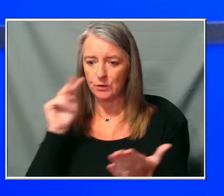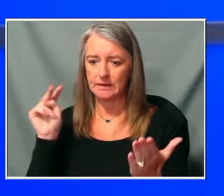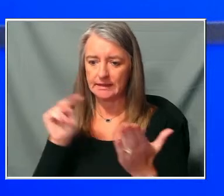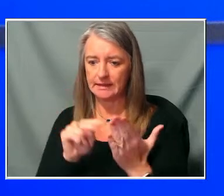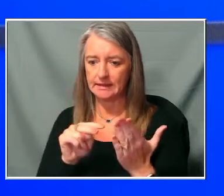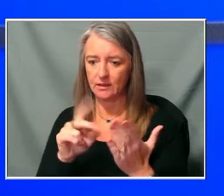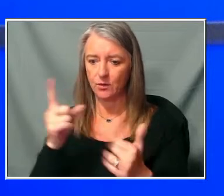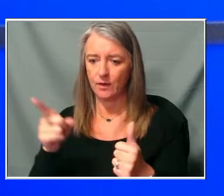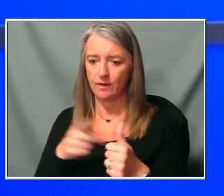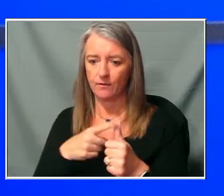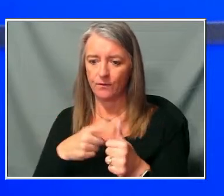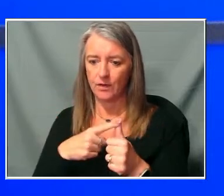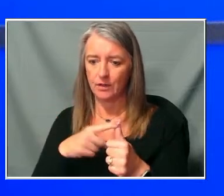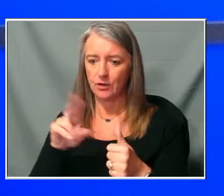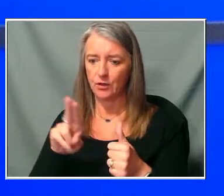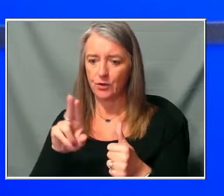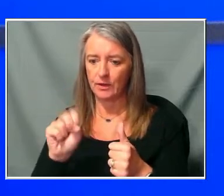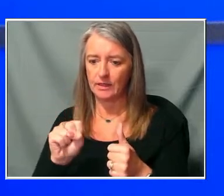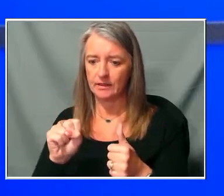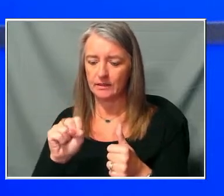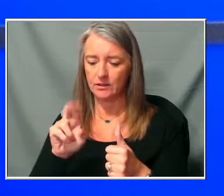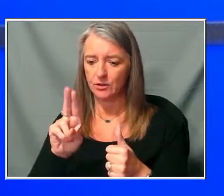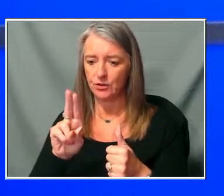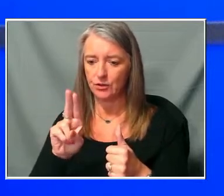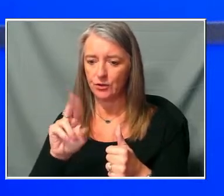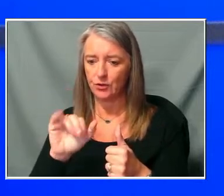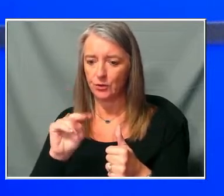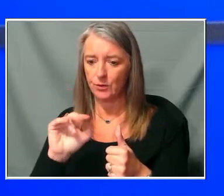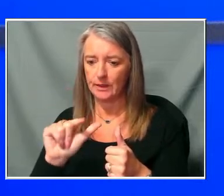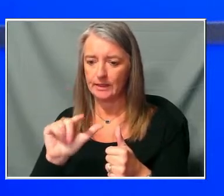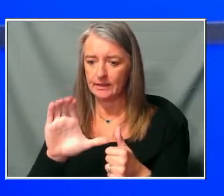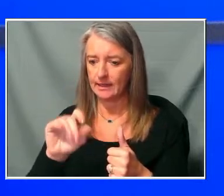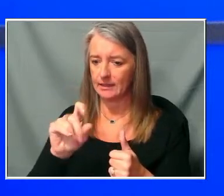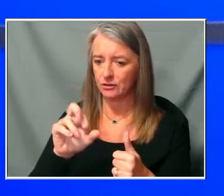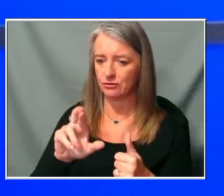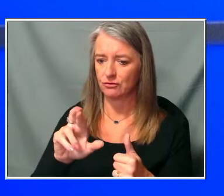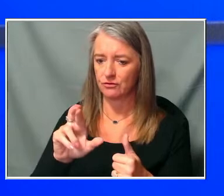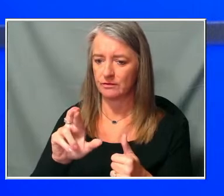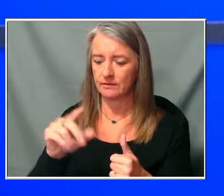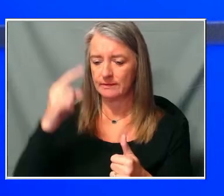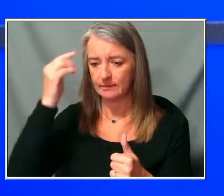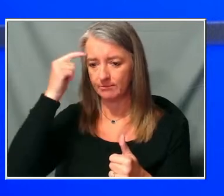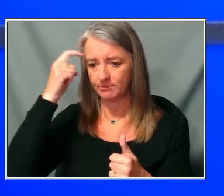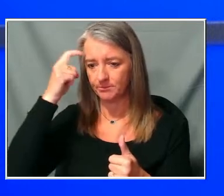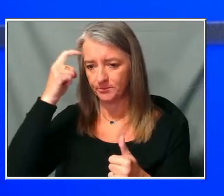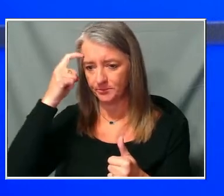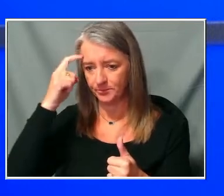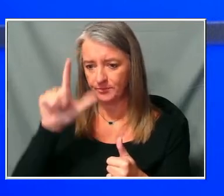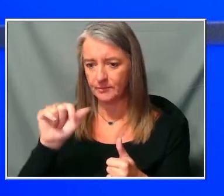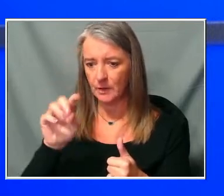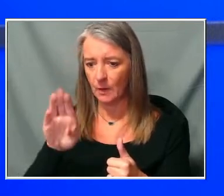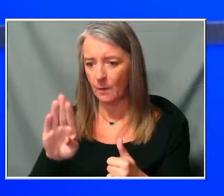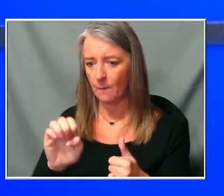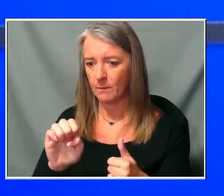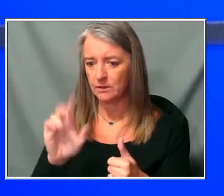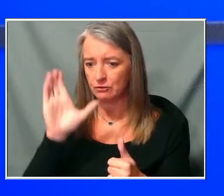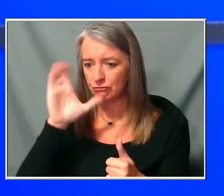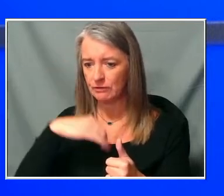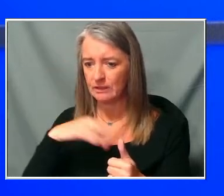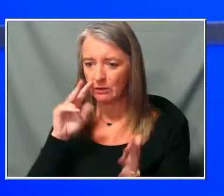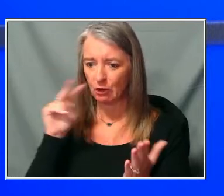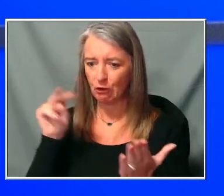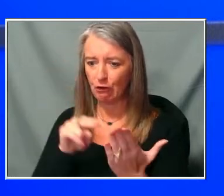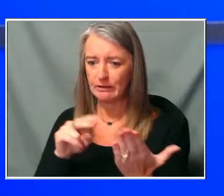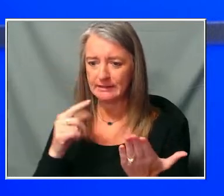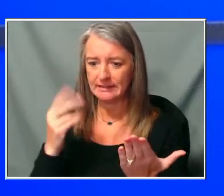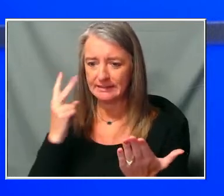the first U.S. with the Ewings of the petrous temporal bone. It's always kind of strange looking at it because you're like, oh, look, there's the inside of